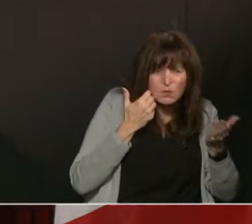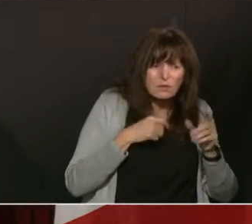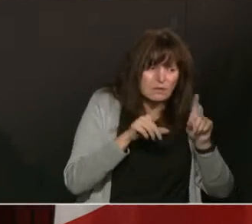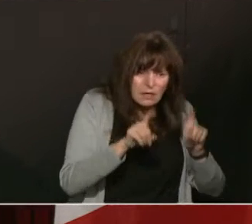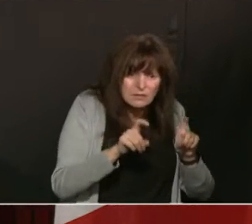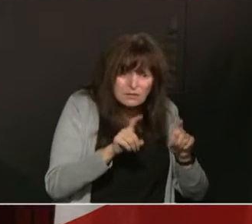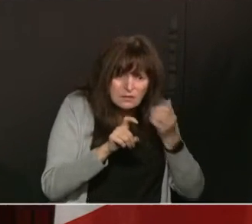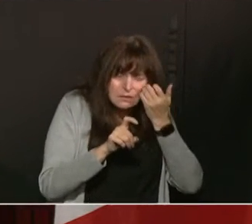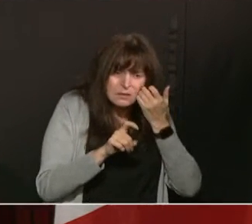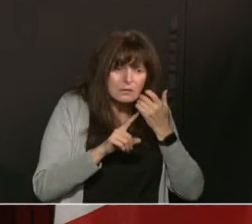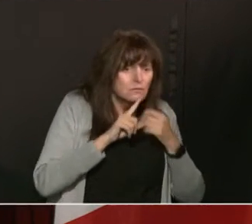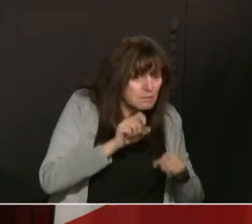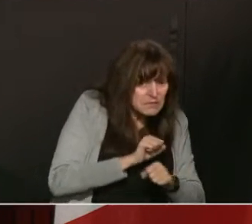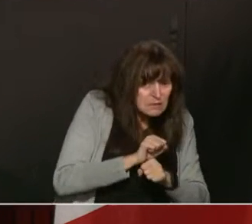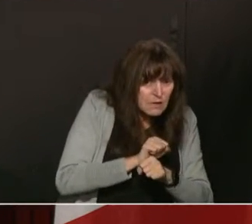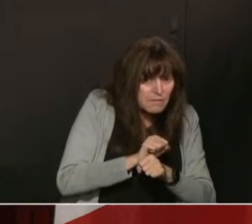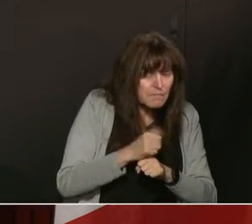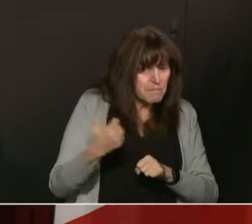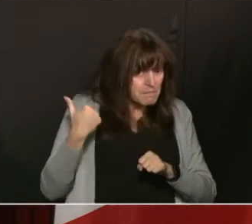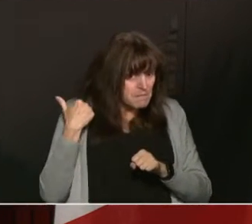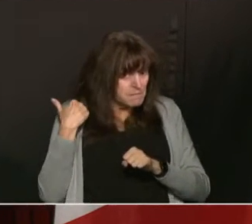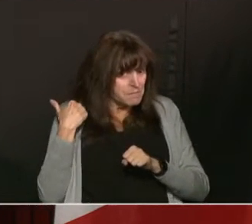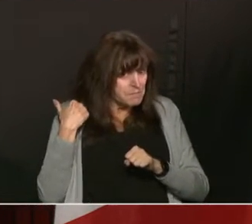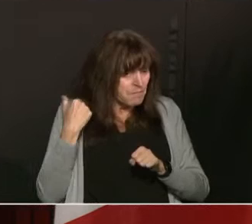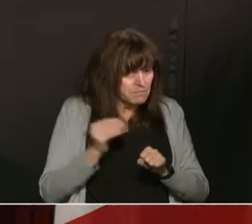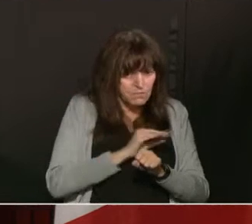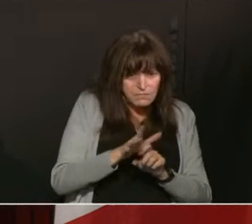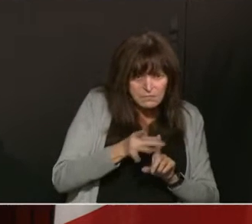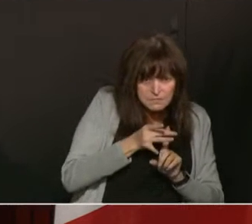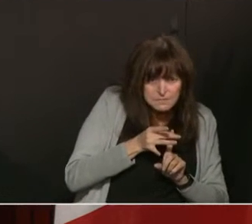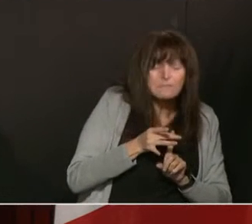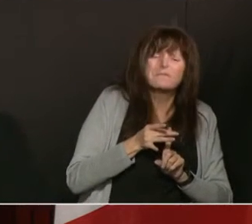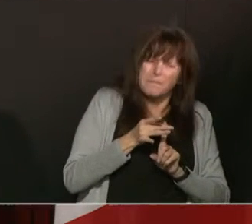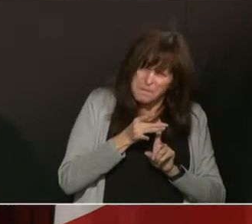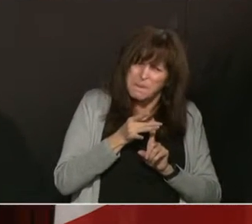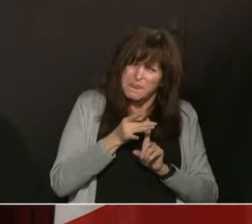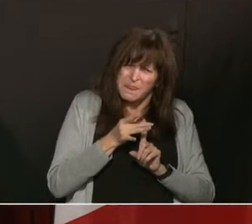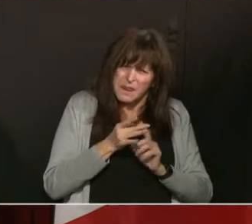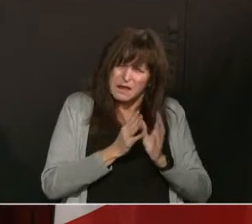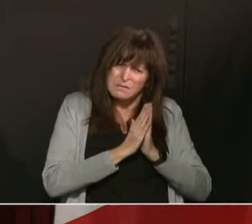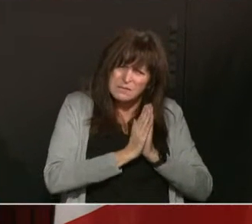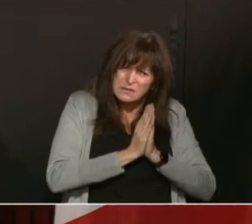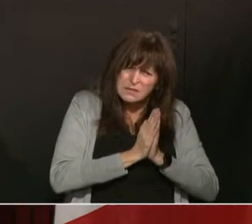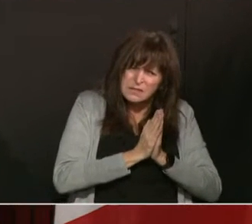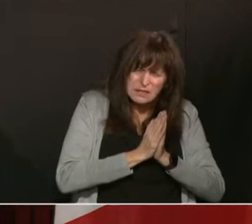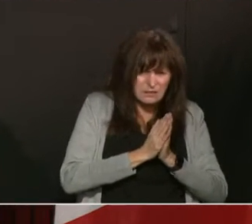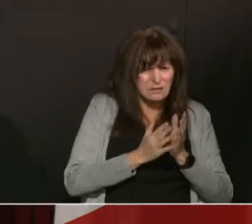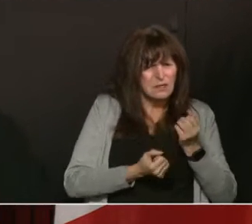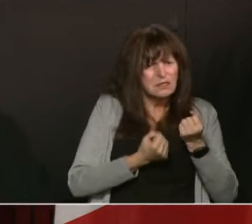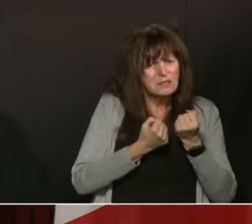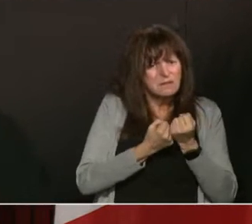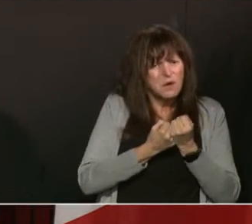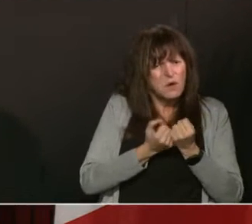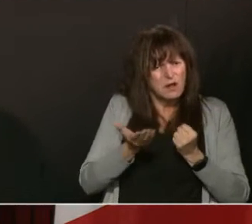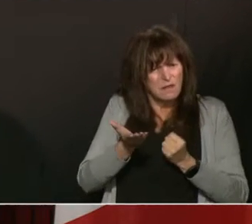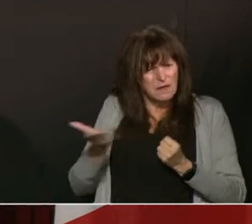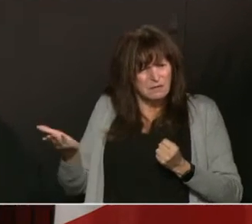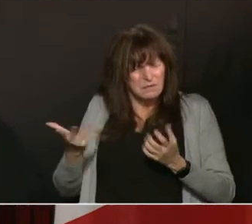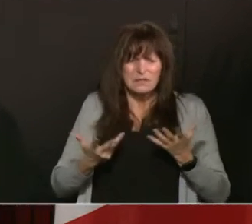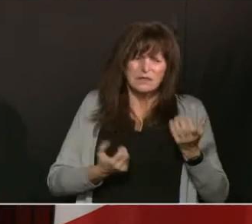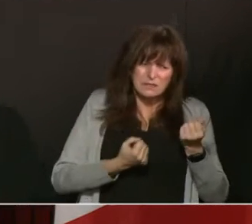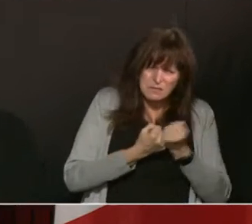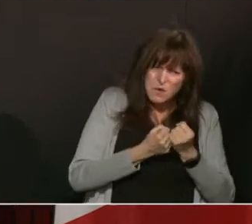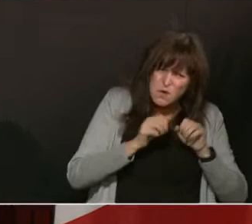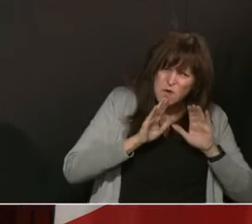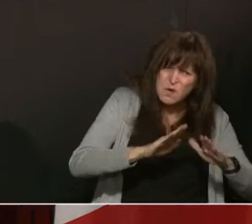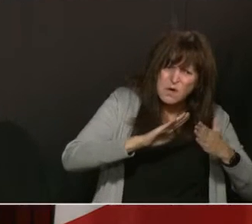or an antigen test, please support your local public health unit and your community by considering informing individuals